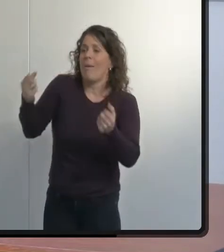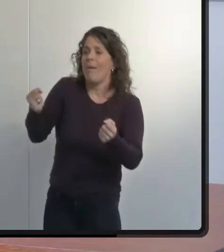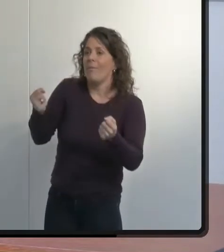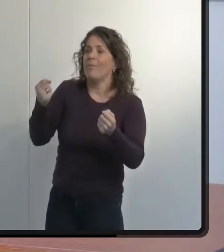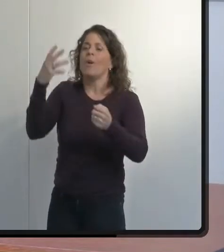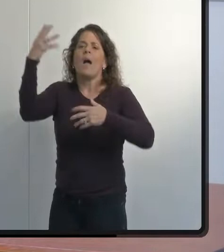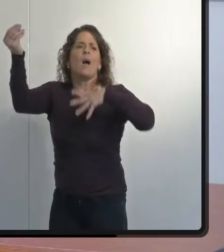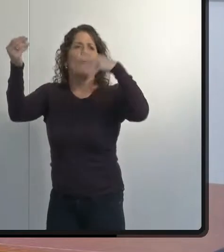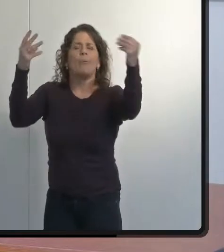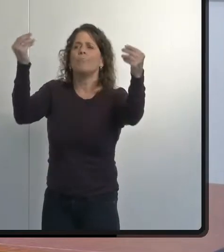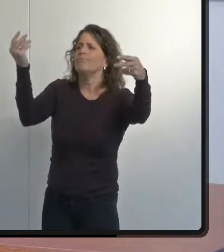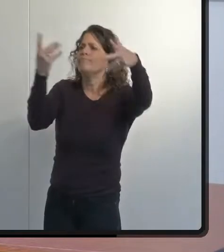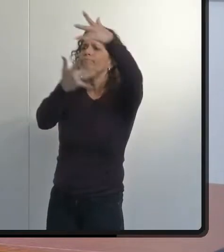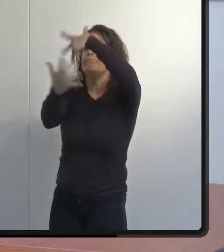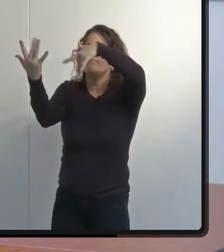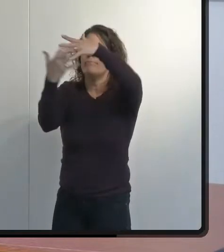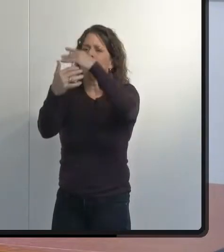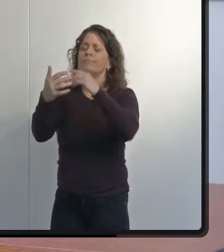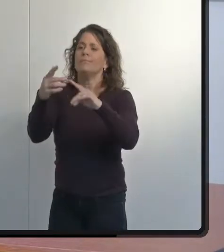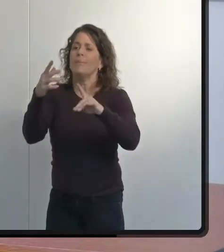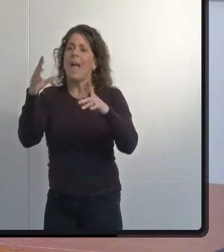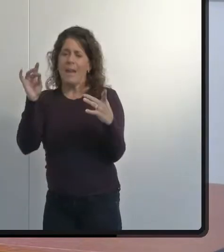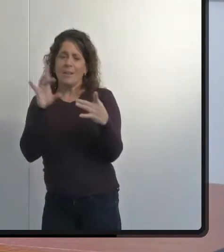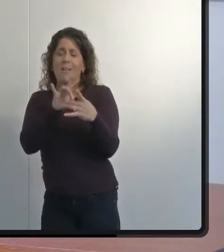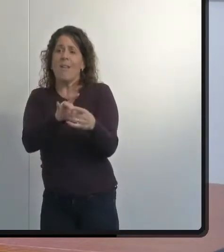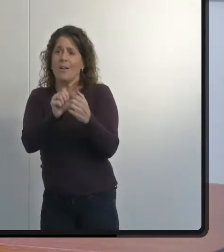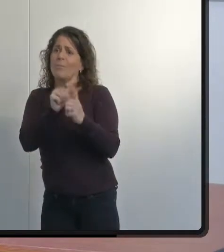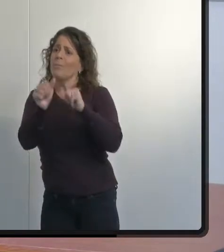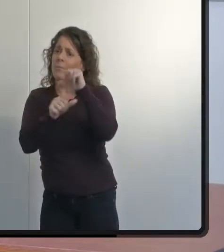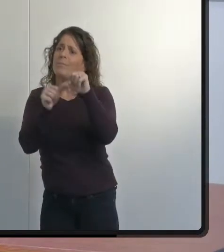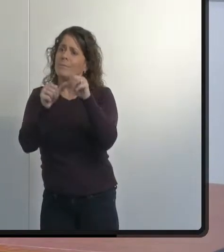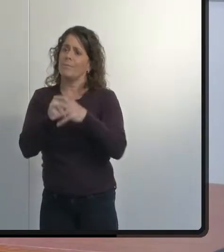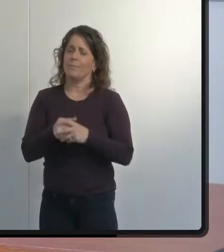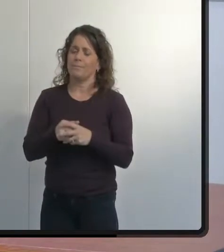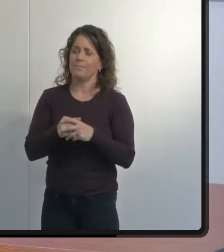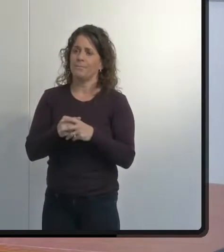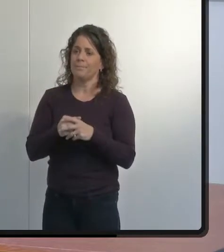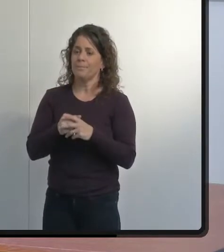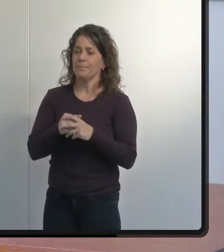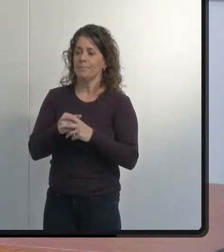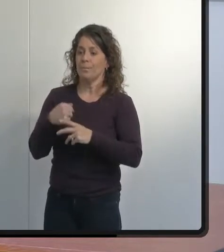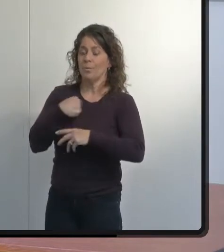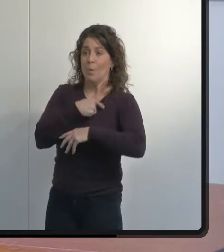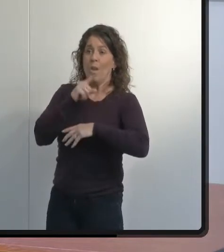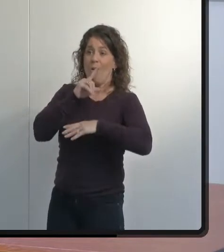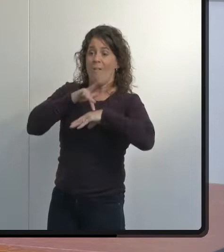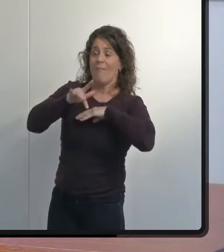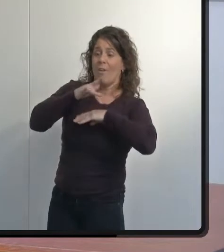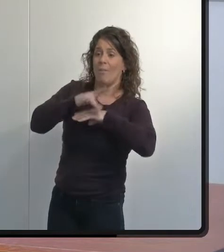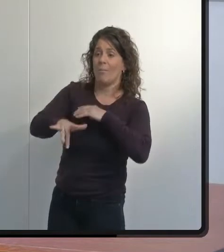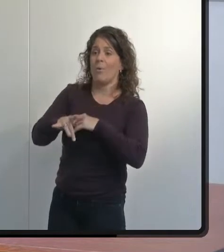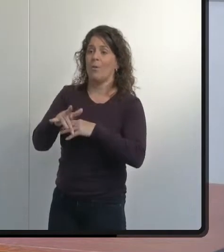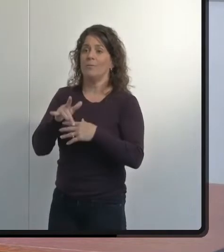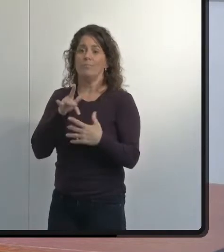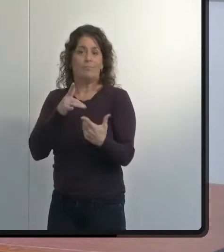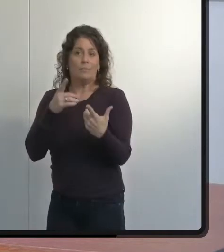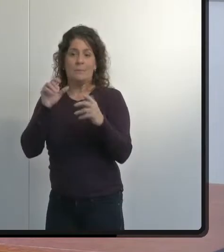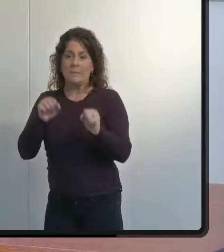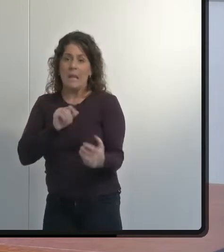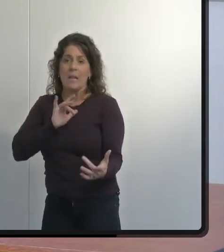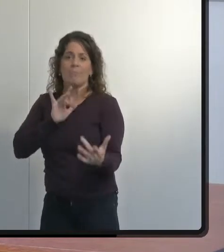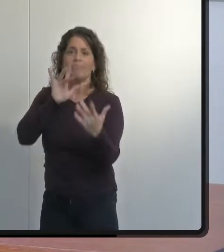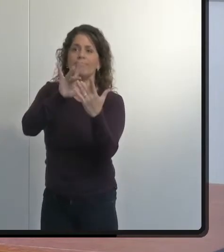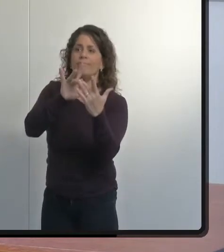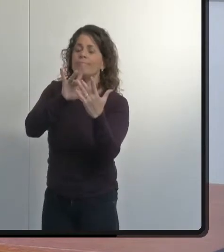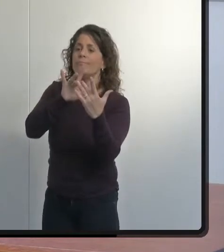and connect with others. The Community Wellness Team remains available to get connected to mental health